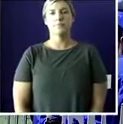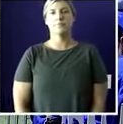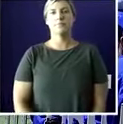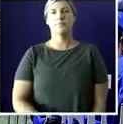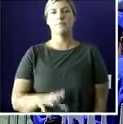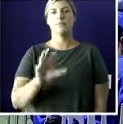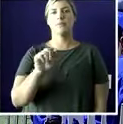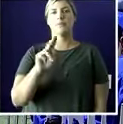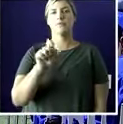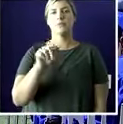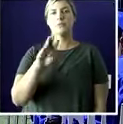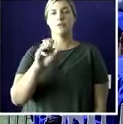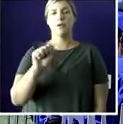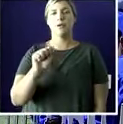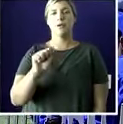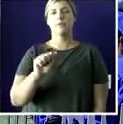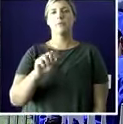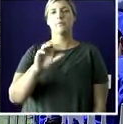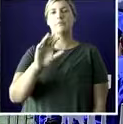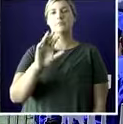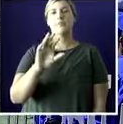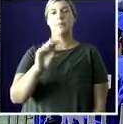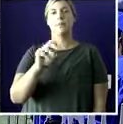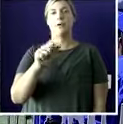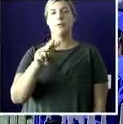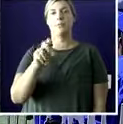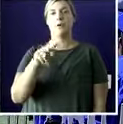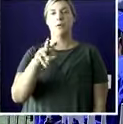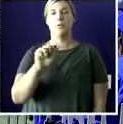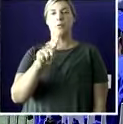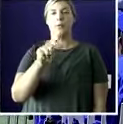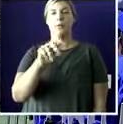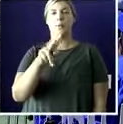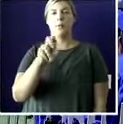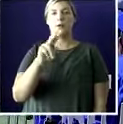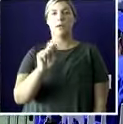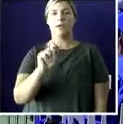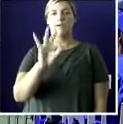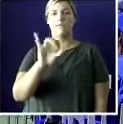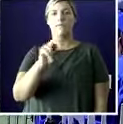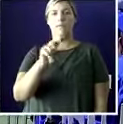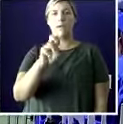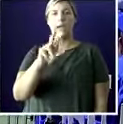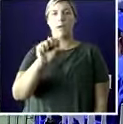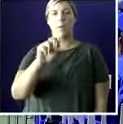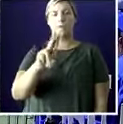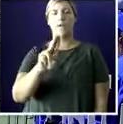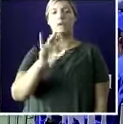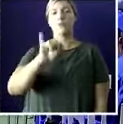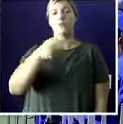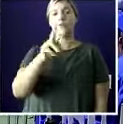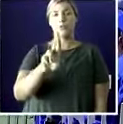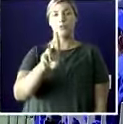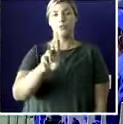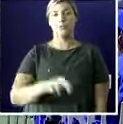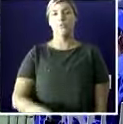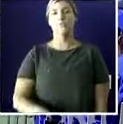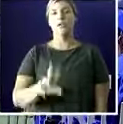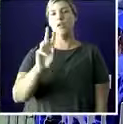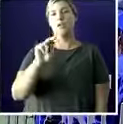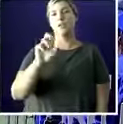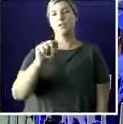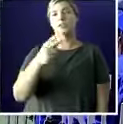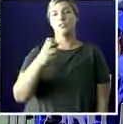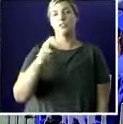Asuma Lau Imosi Manomanu Leuna Finau Jr. Nishan